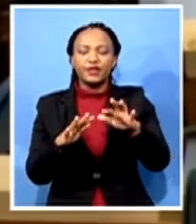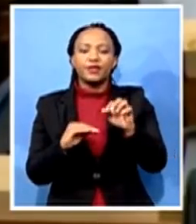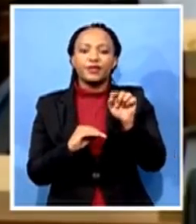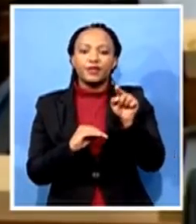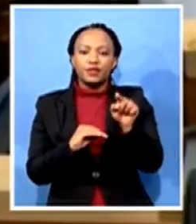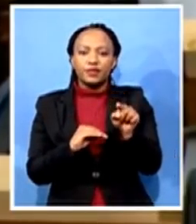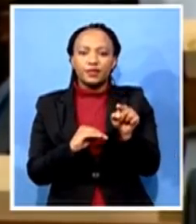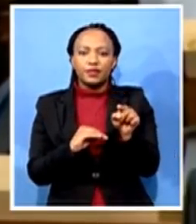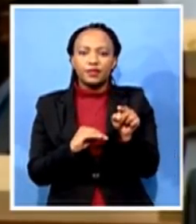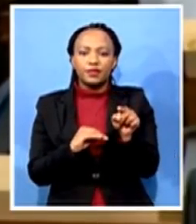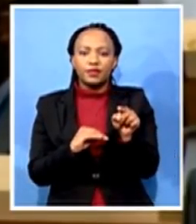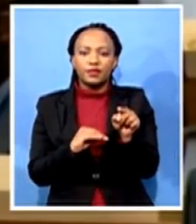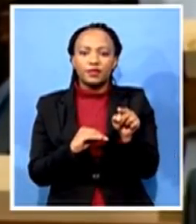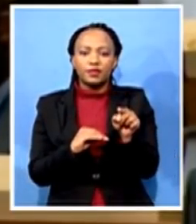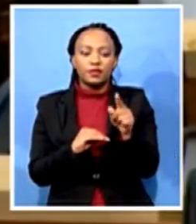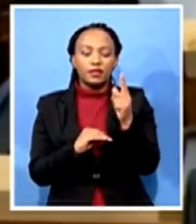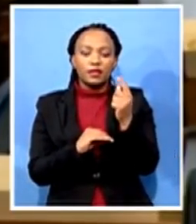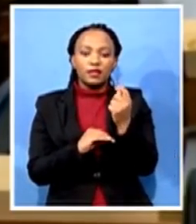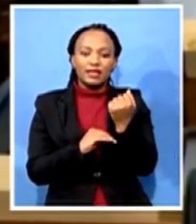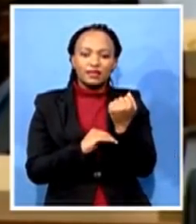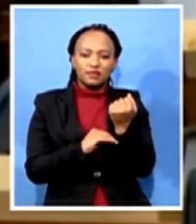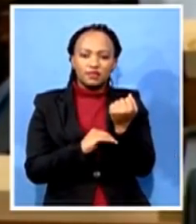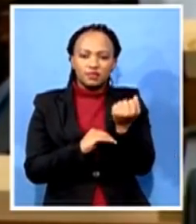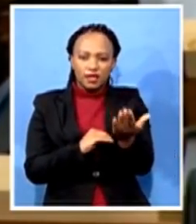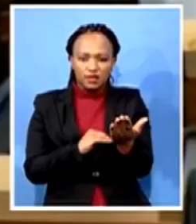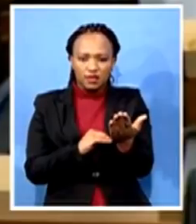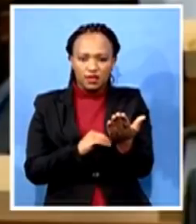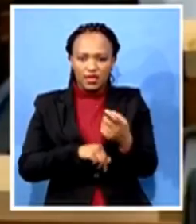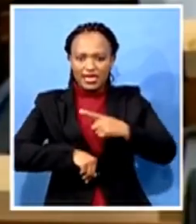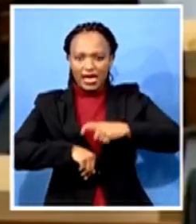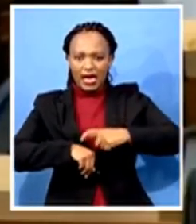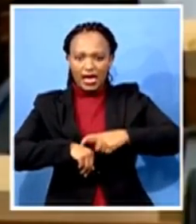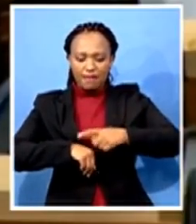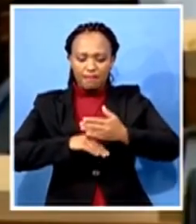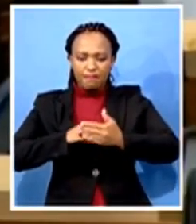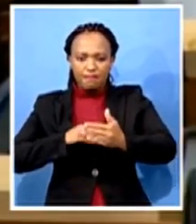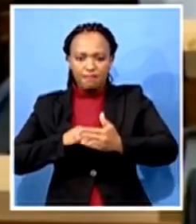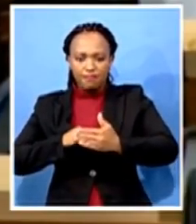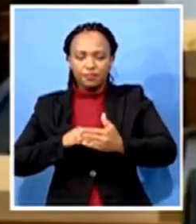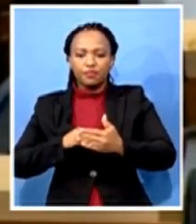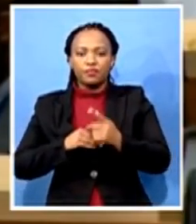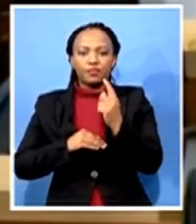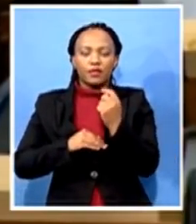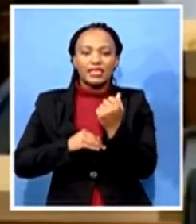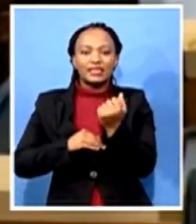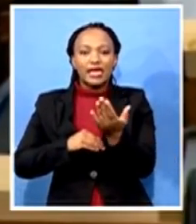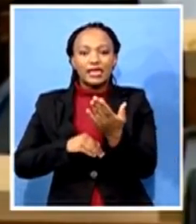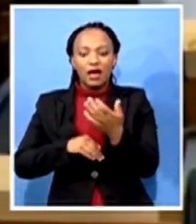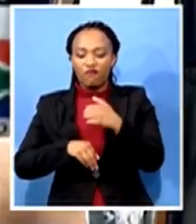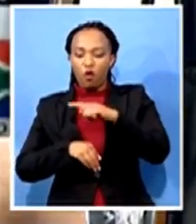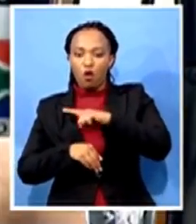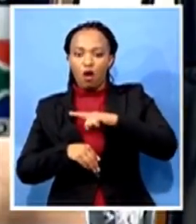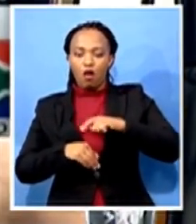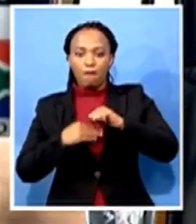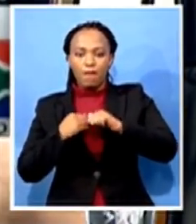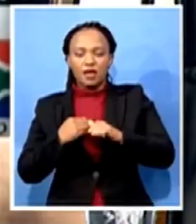tender period, the tender validity period had expired. Correct?